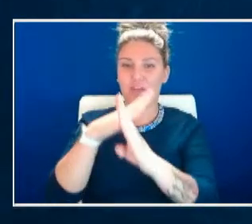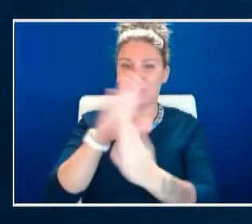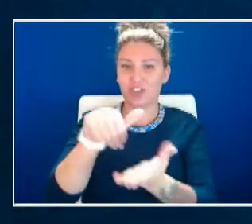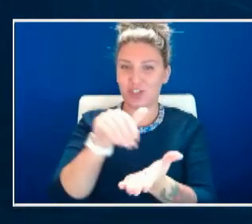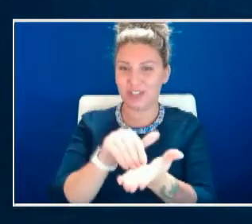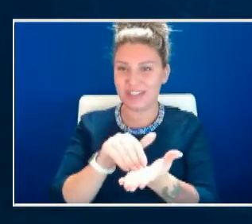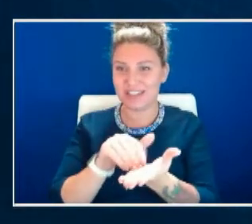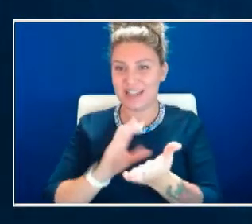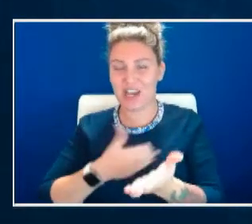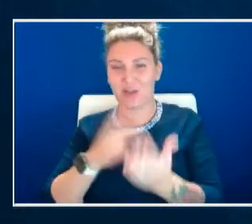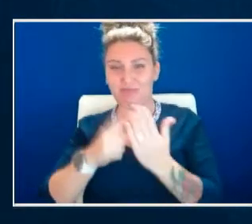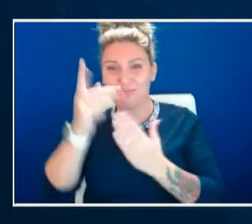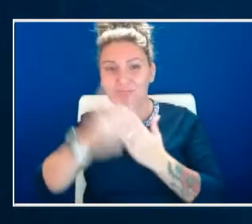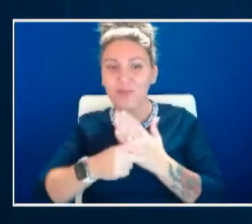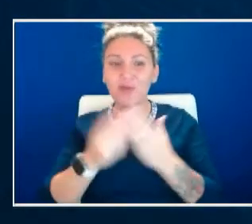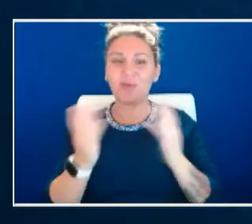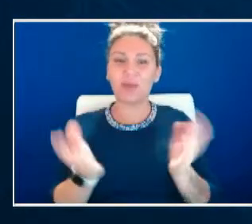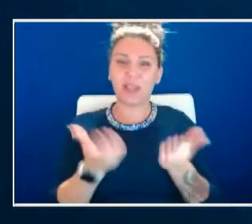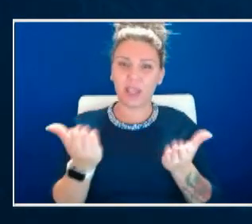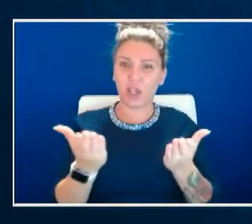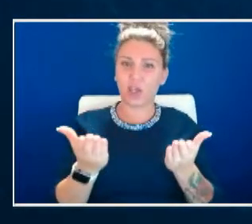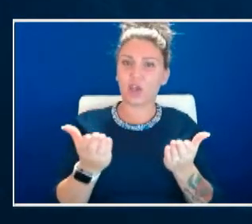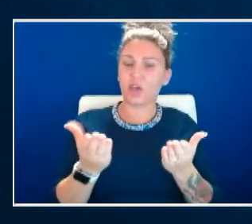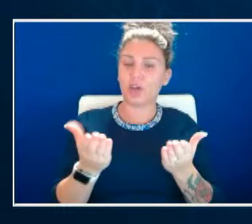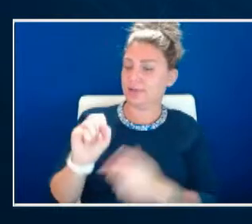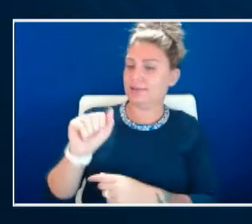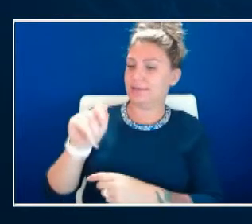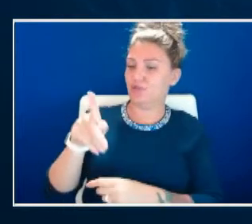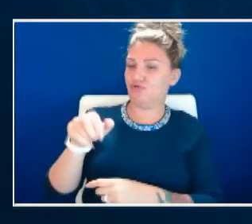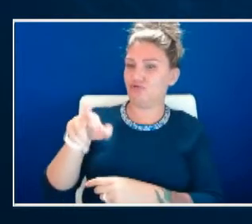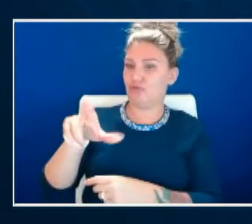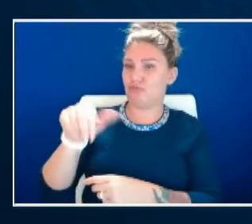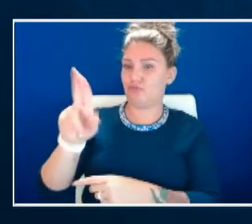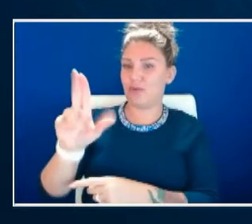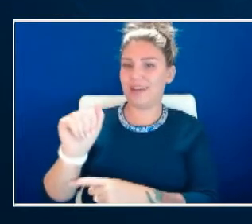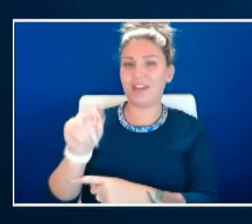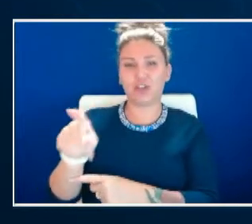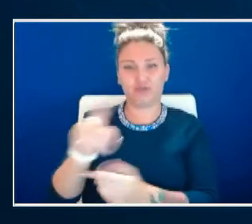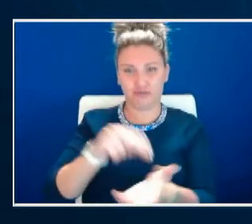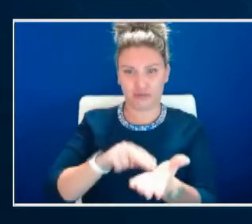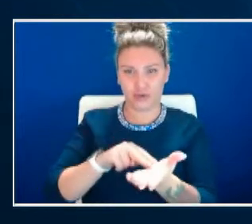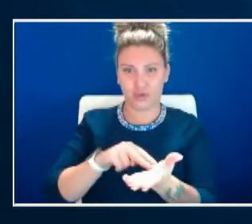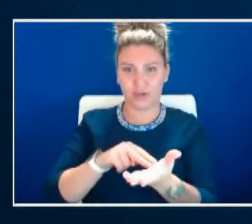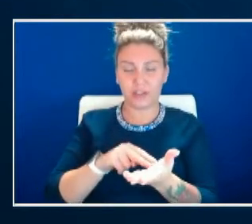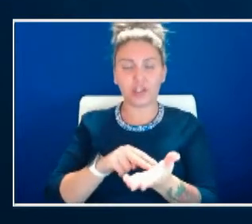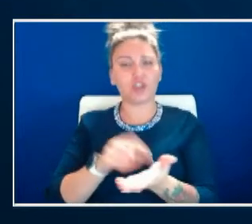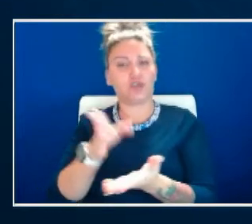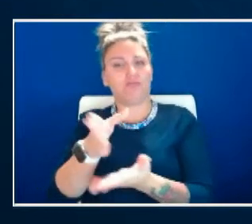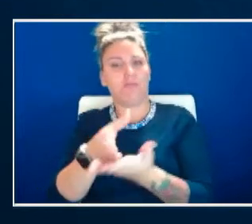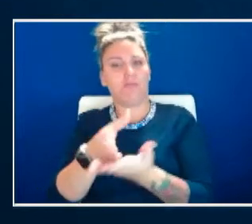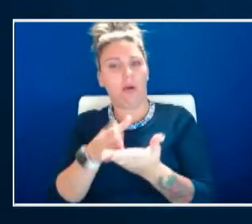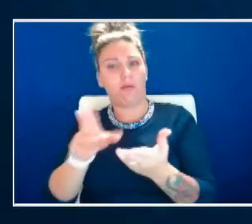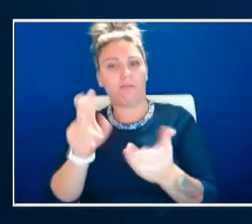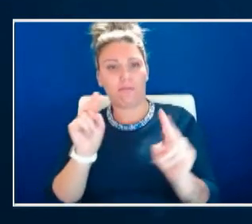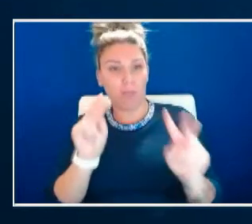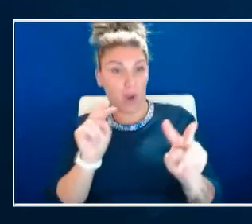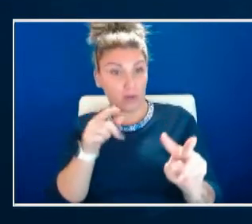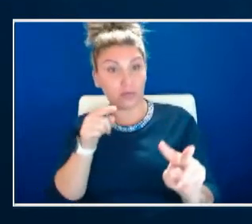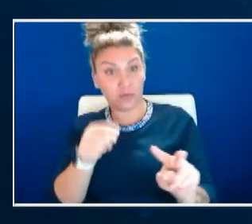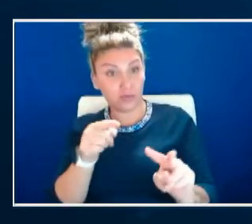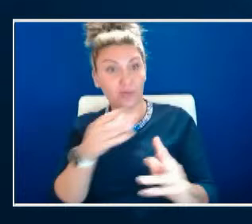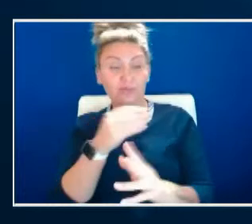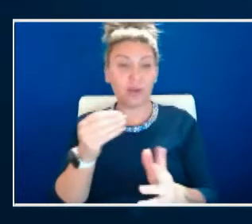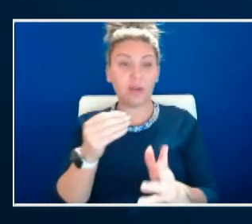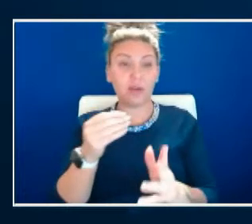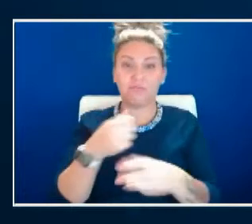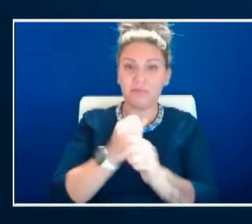program here that Sabrina Correntager is a nurse, and she was part of monitoring you to make sure you